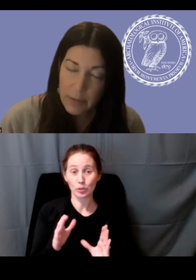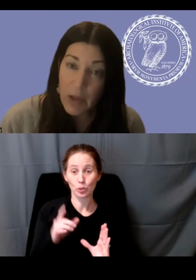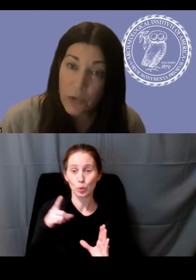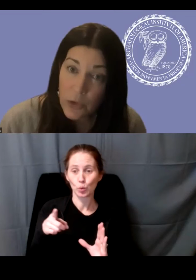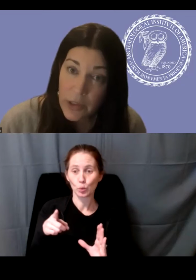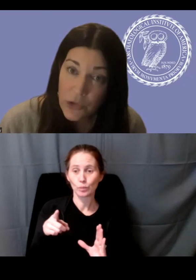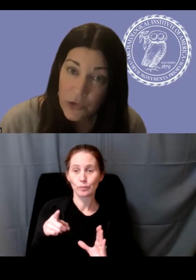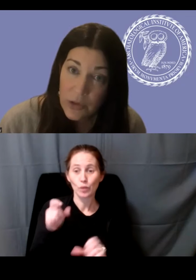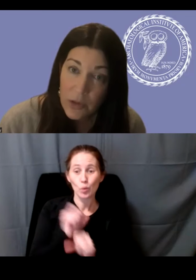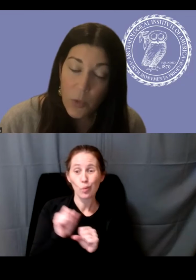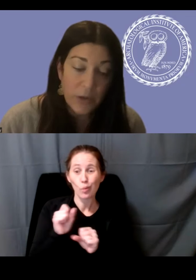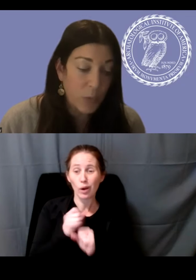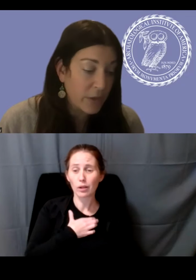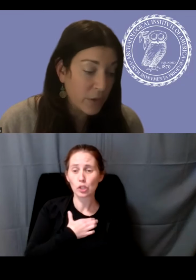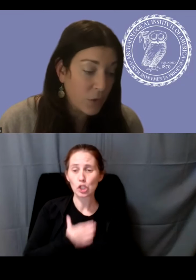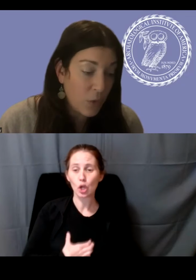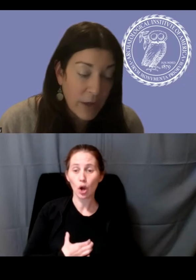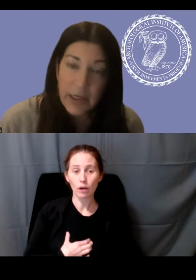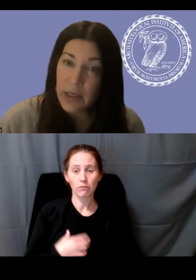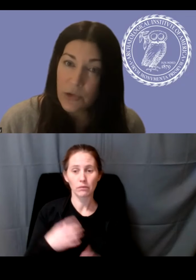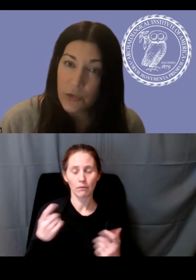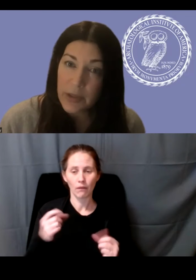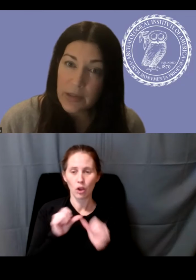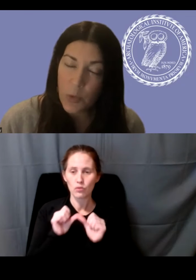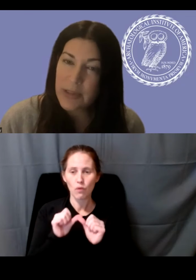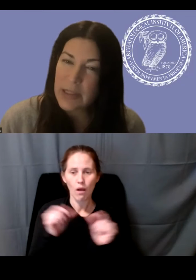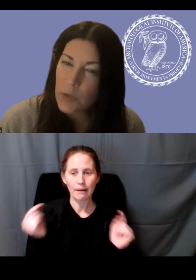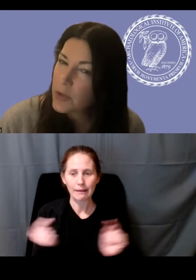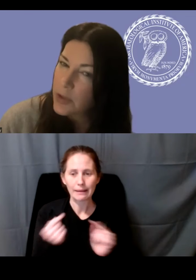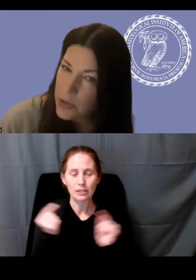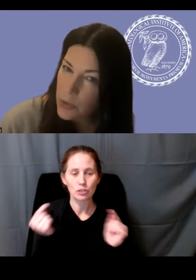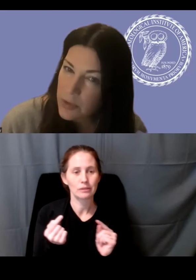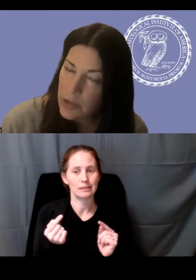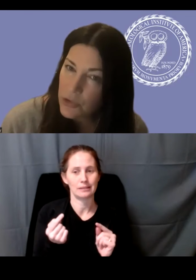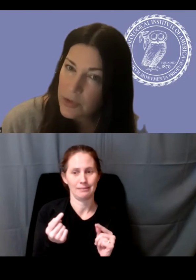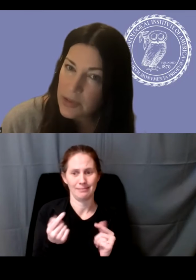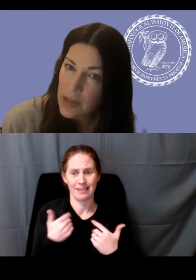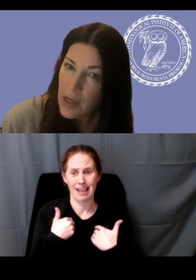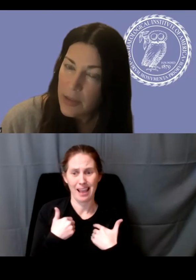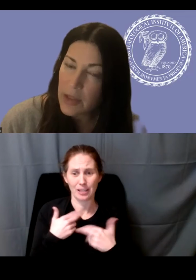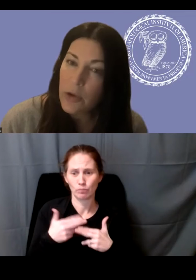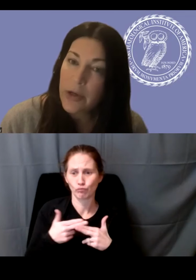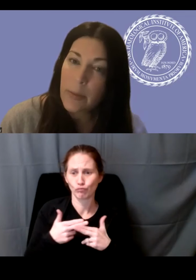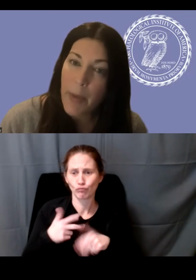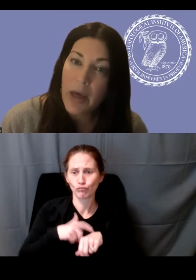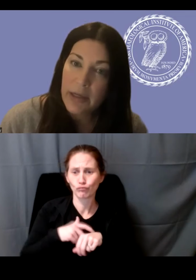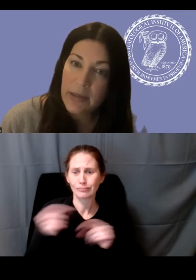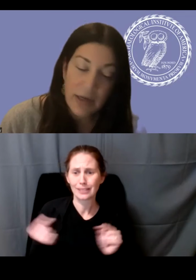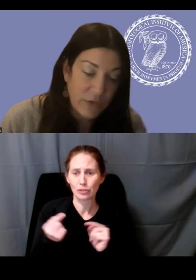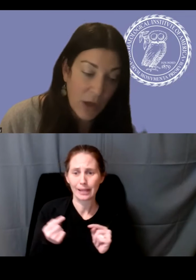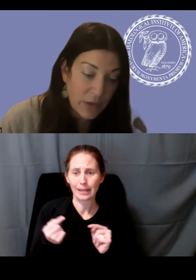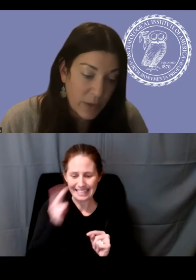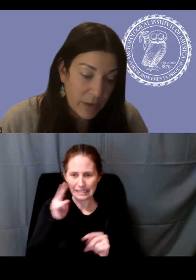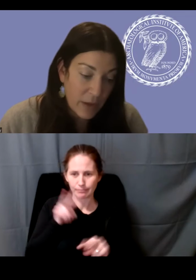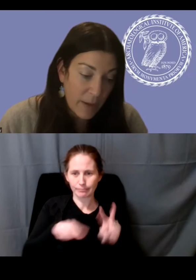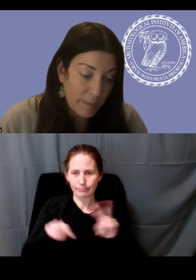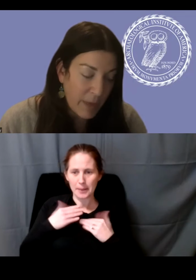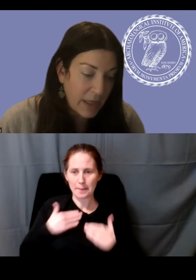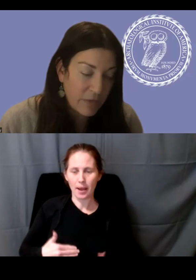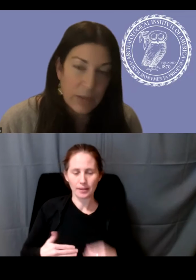worked malnourished, worked with chronic injuries, worked even with acute injuries. They look at the bodies, and I've talked